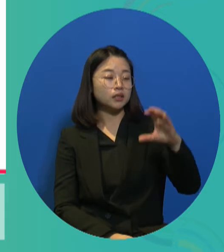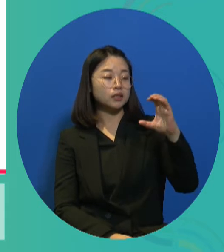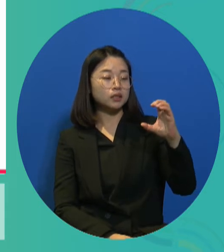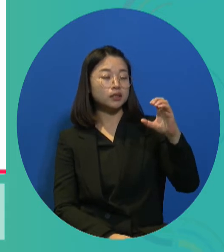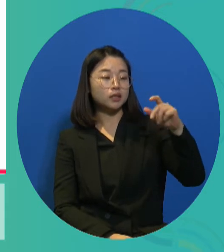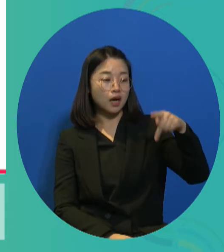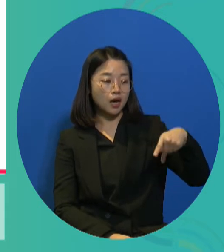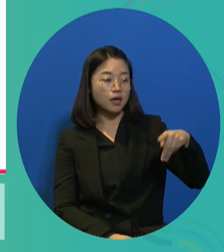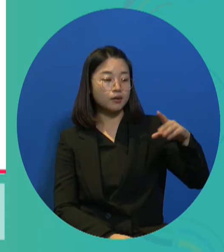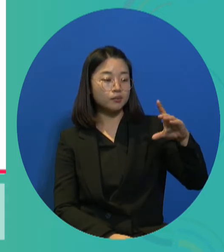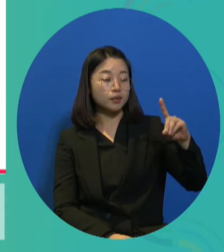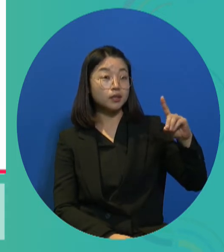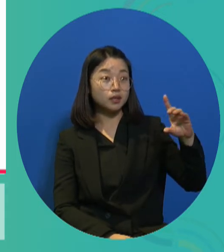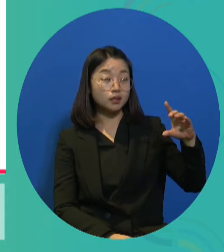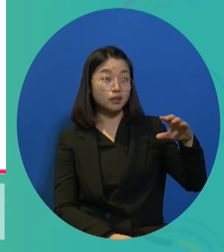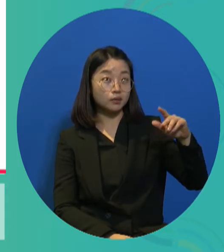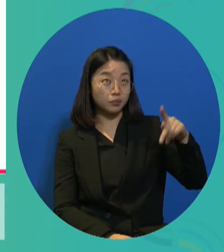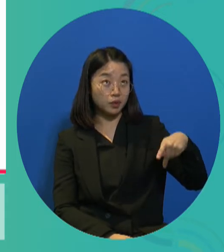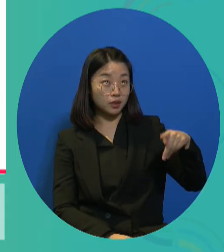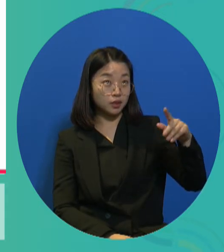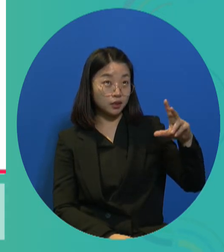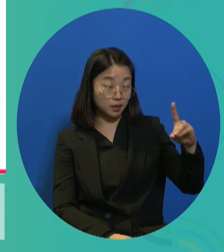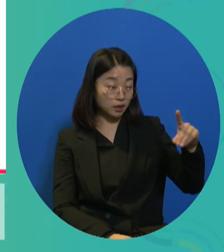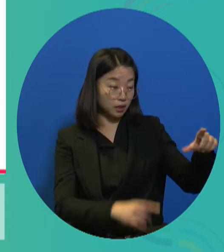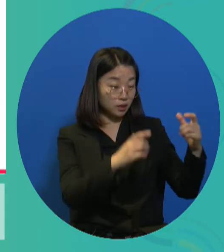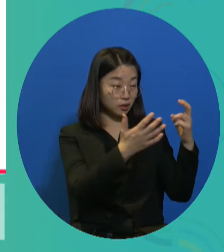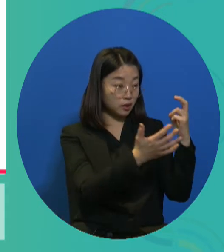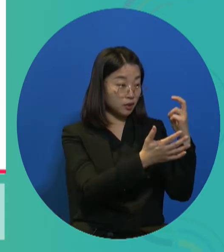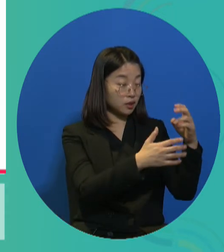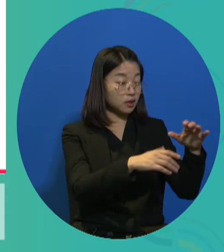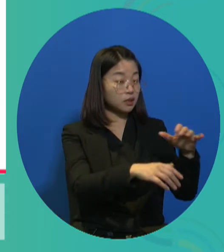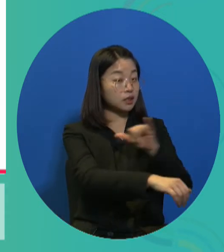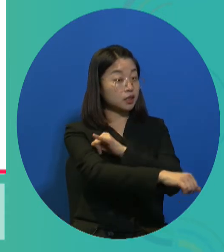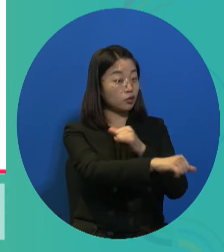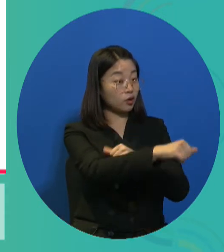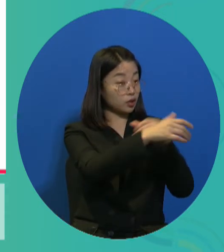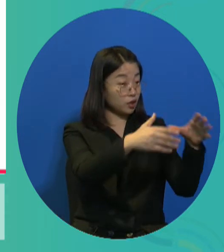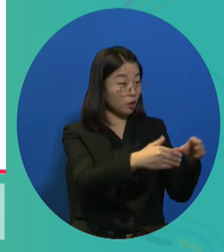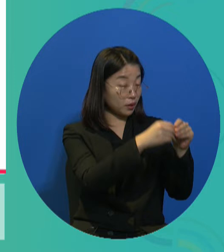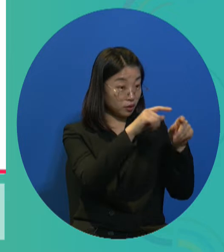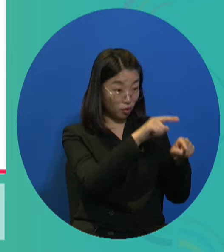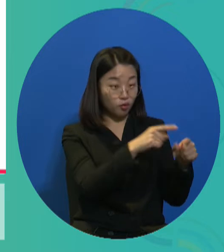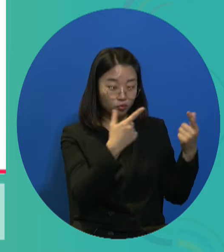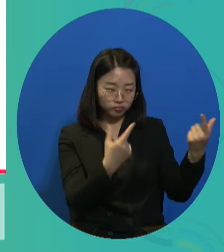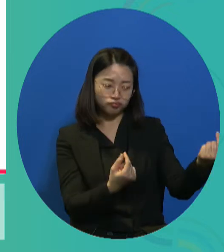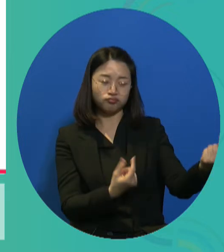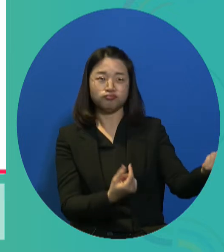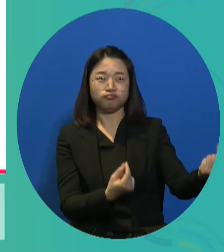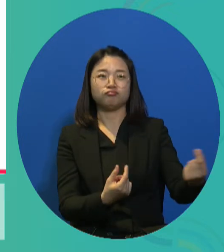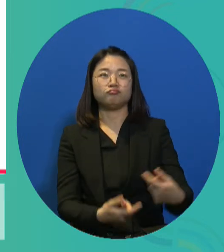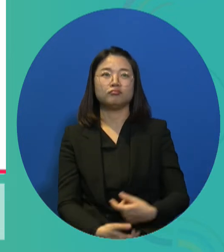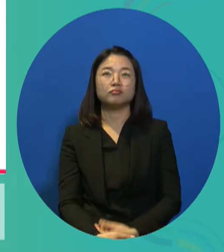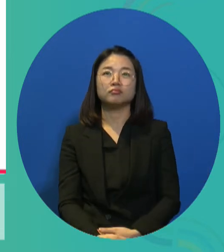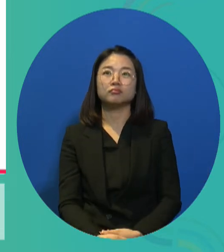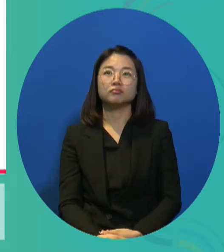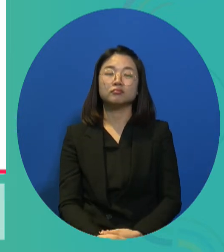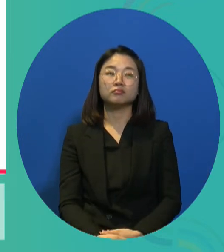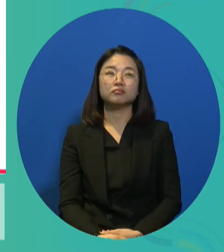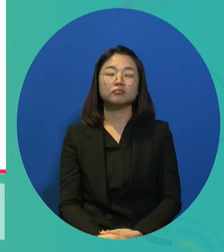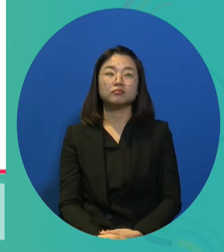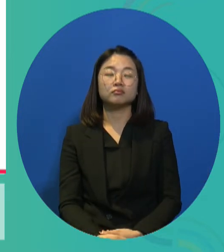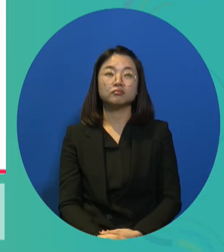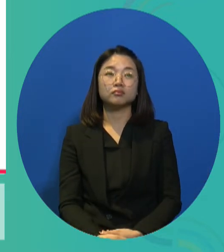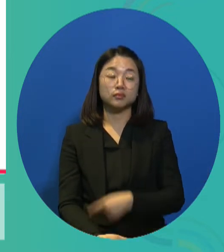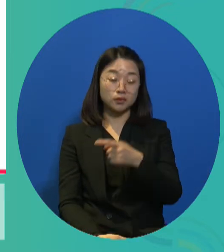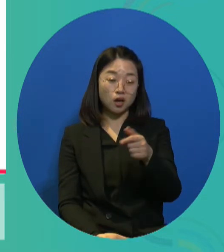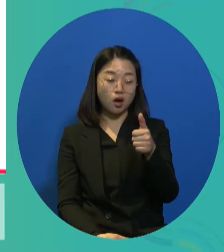And by ratifying the optional protocol, you can see that the findings and the recommendations will have similar legal